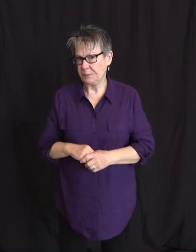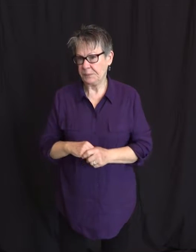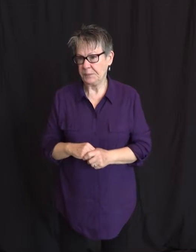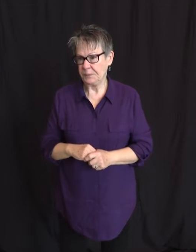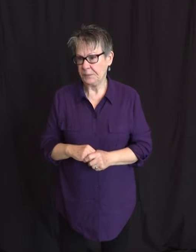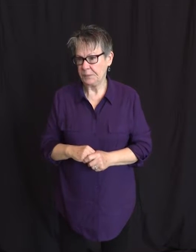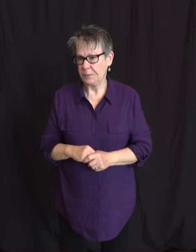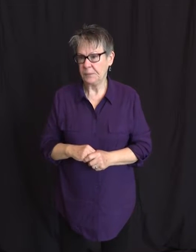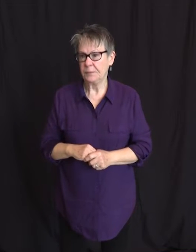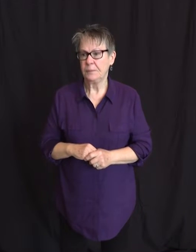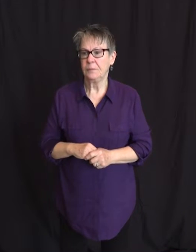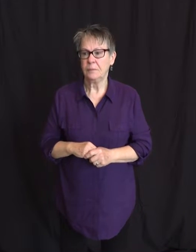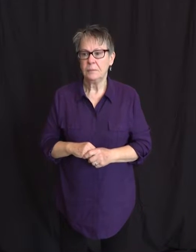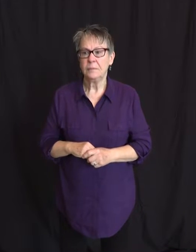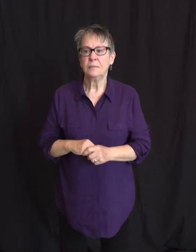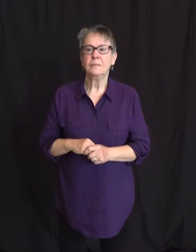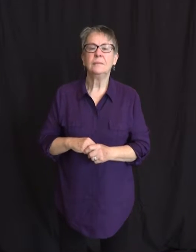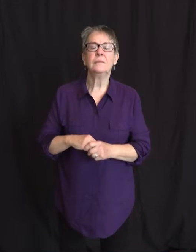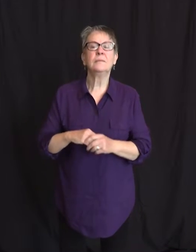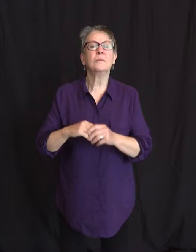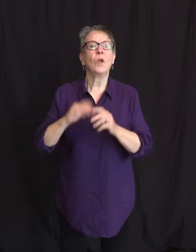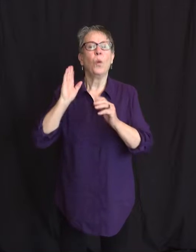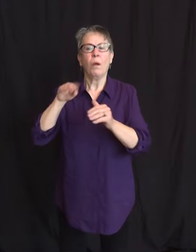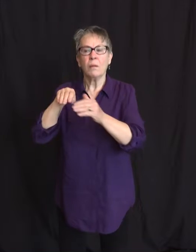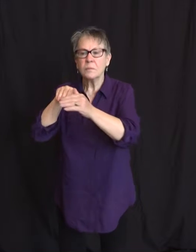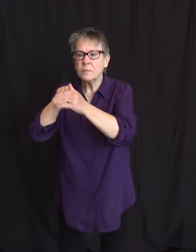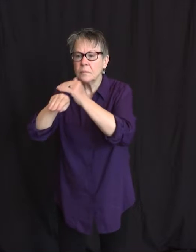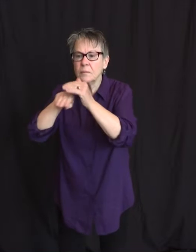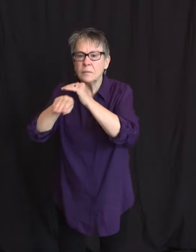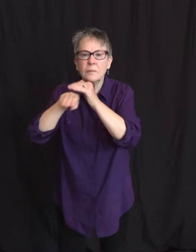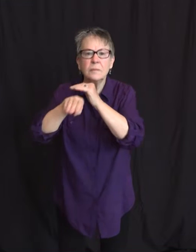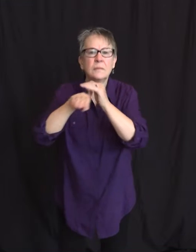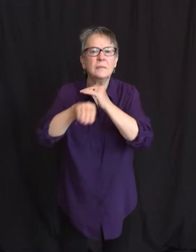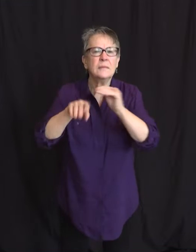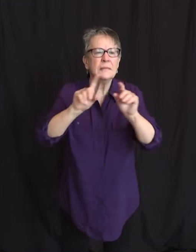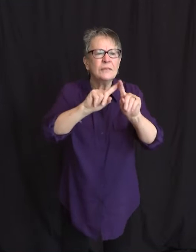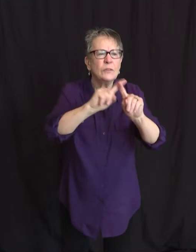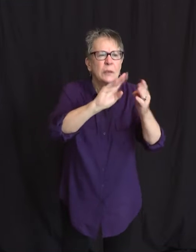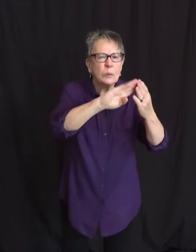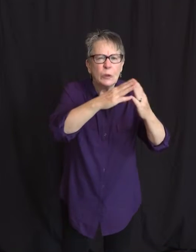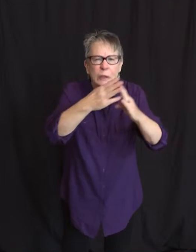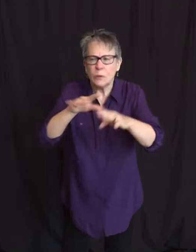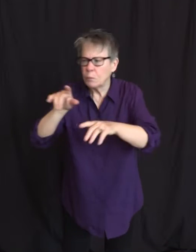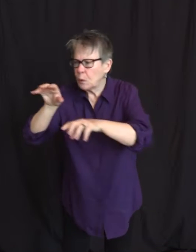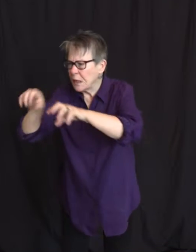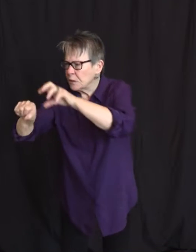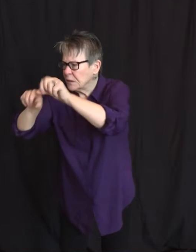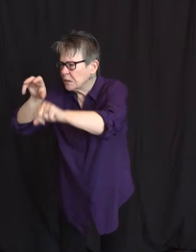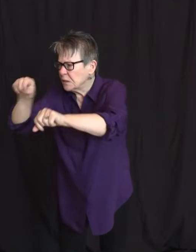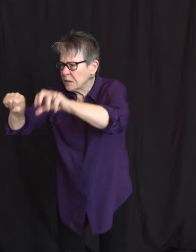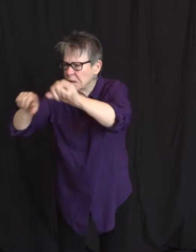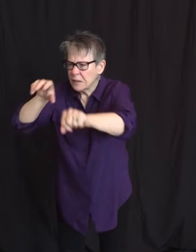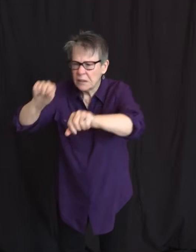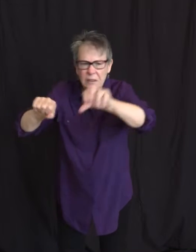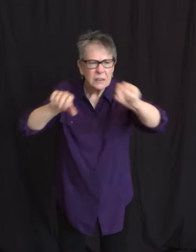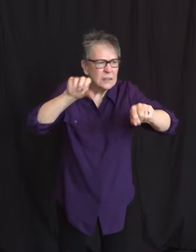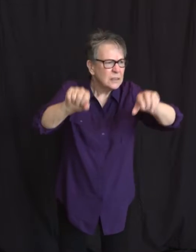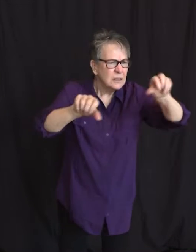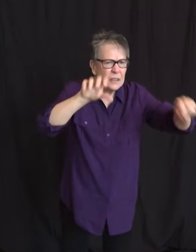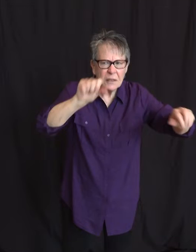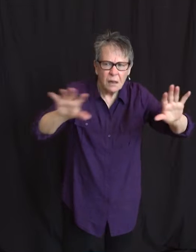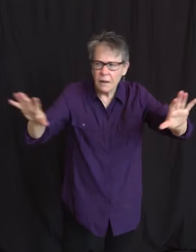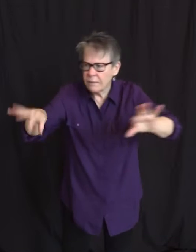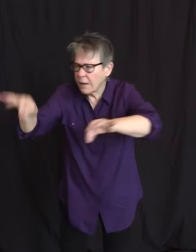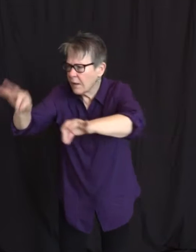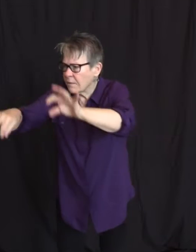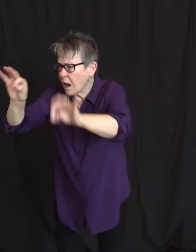better understand its spread. To achieve these aims, we will need significant support from our federal partners,